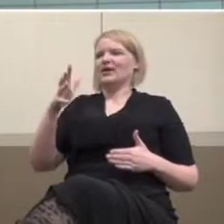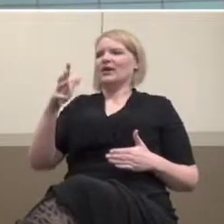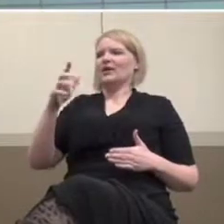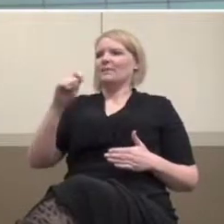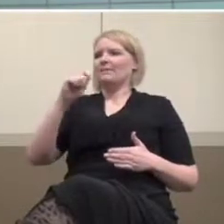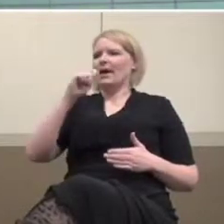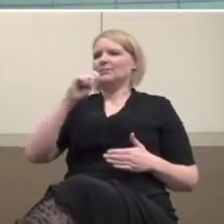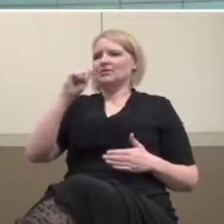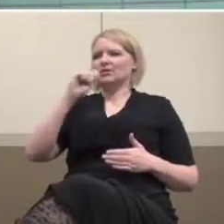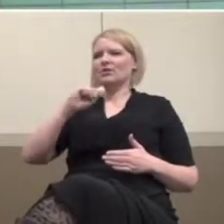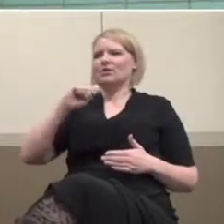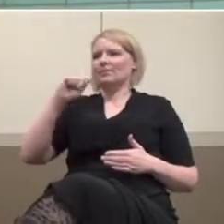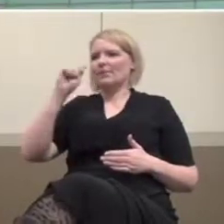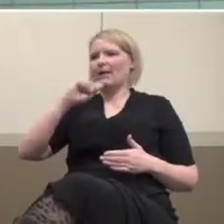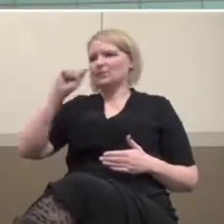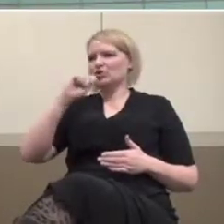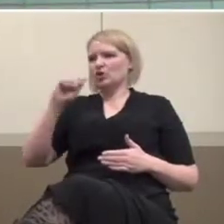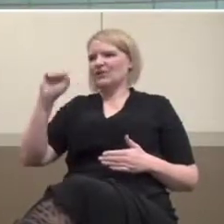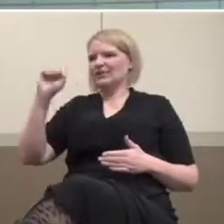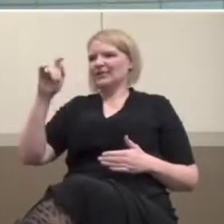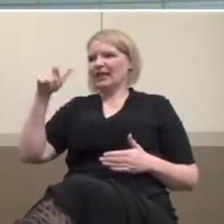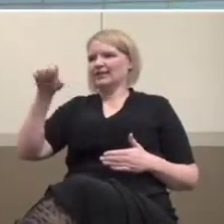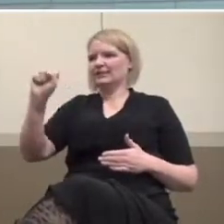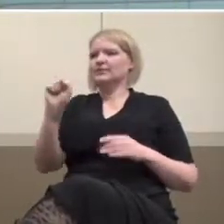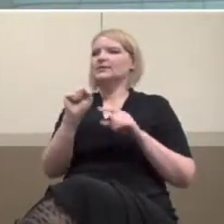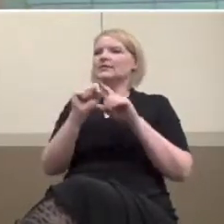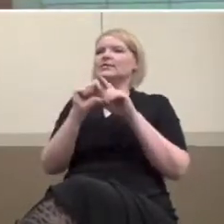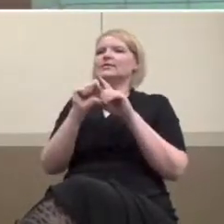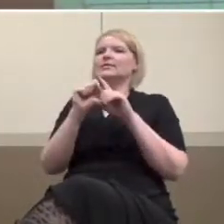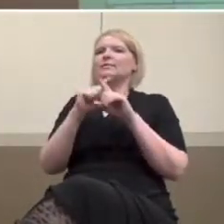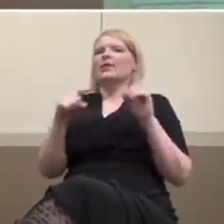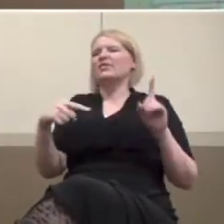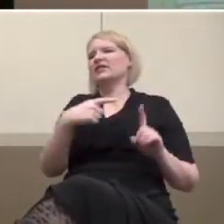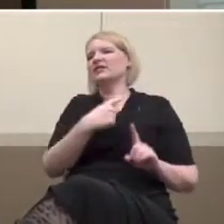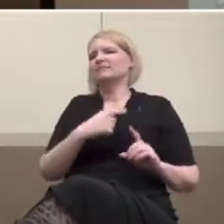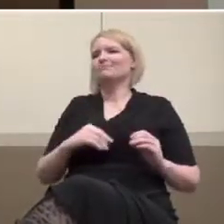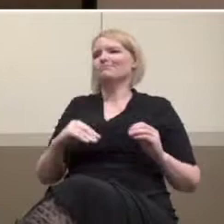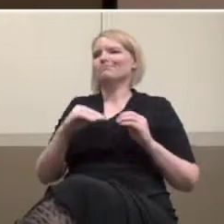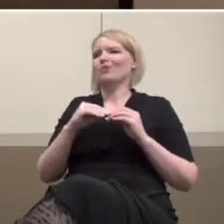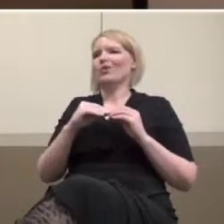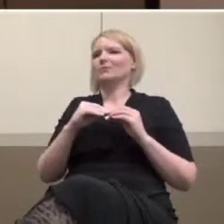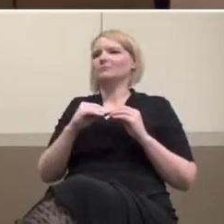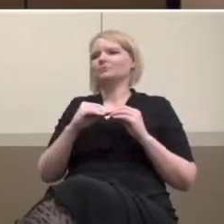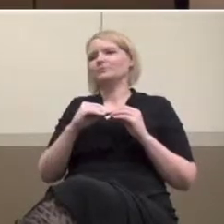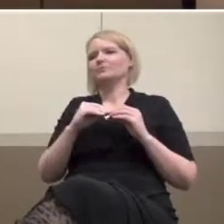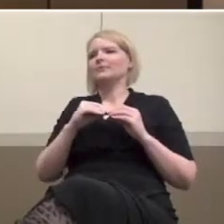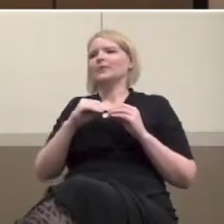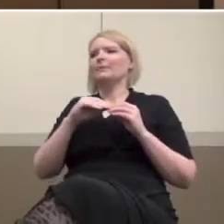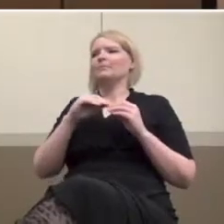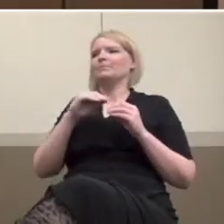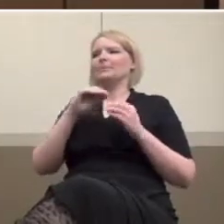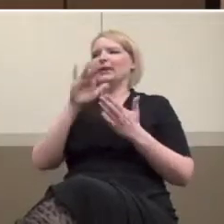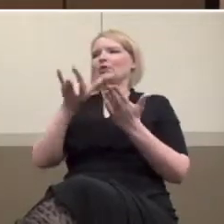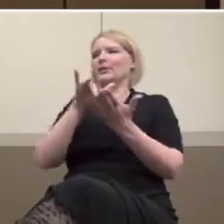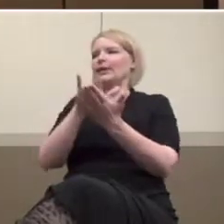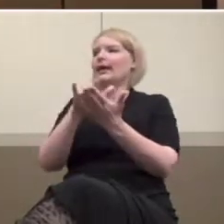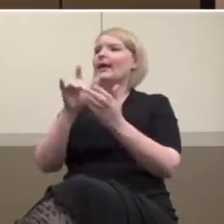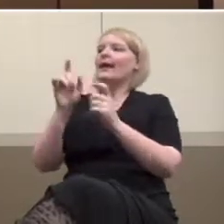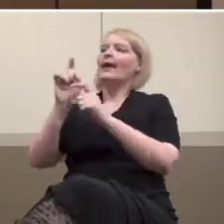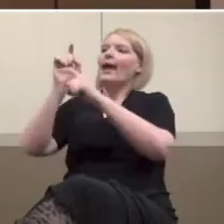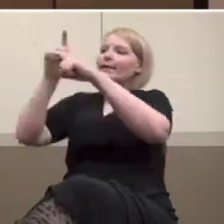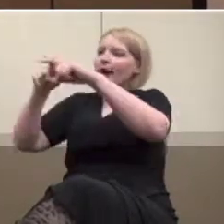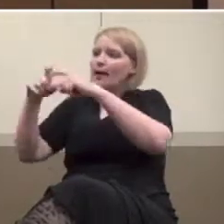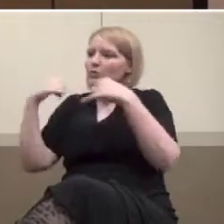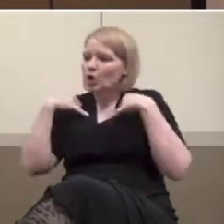had. But this one was just more for when I was in the intermediate. Hang up your coat and backpack, turn